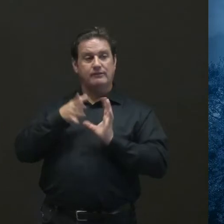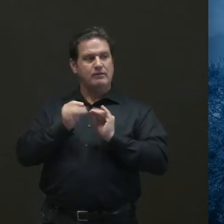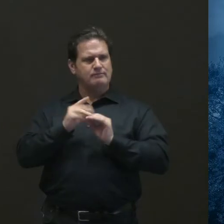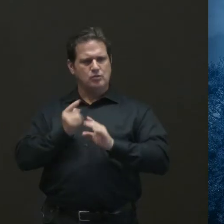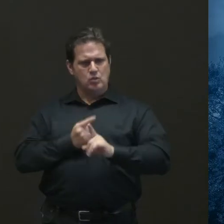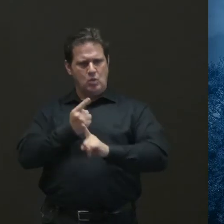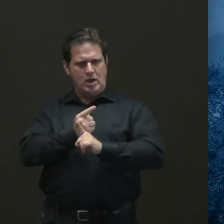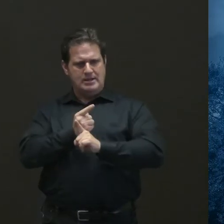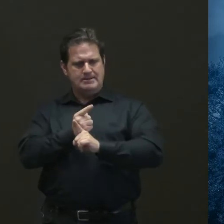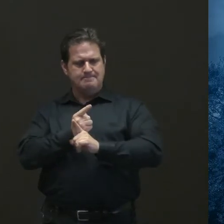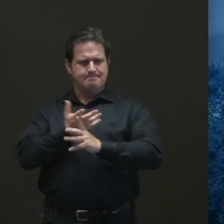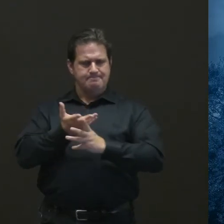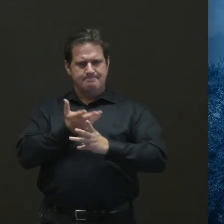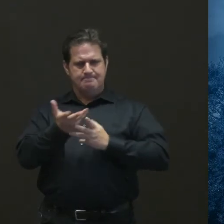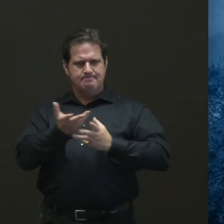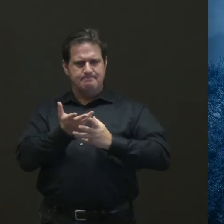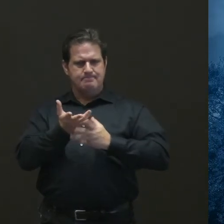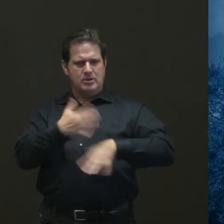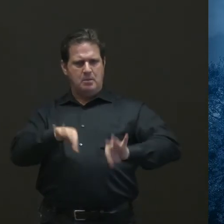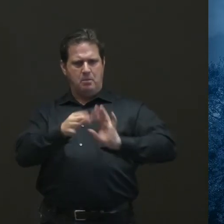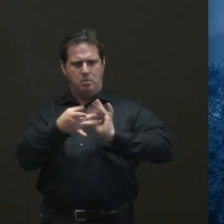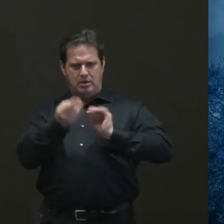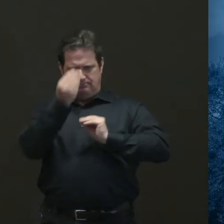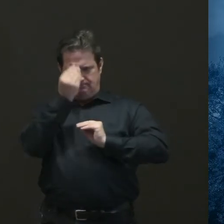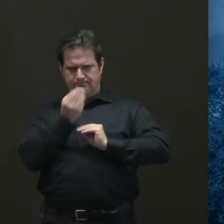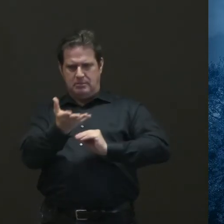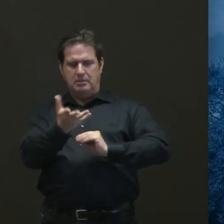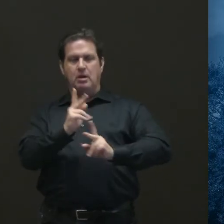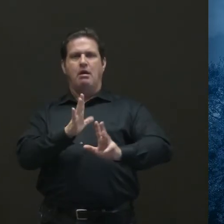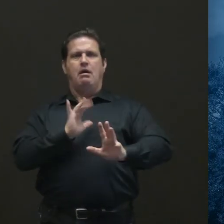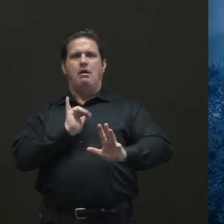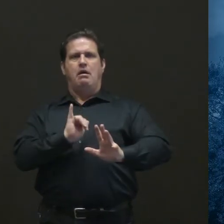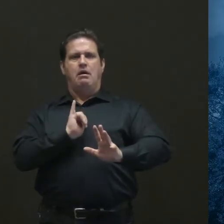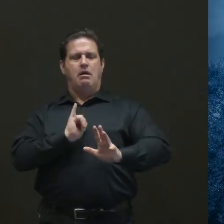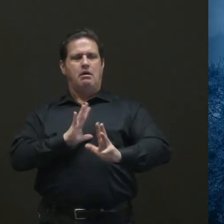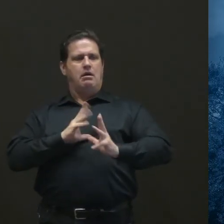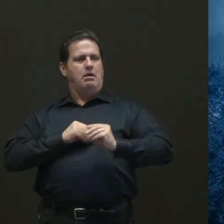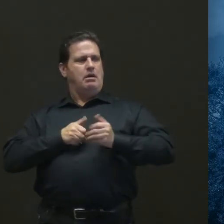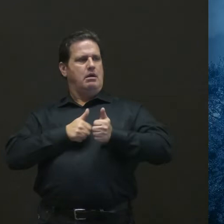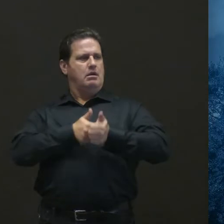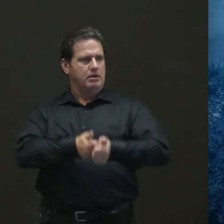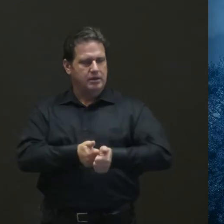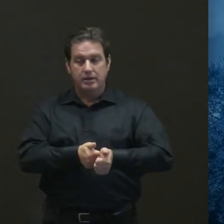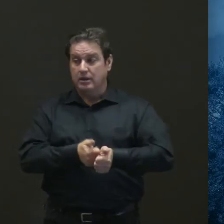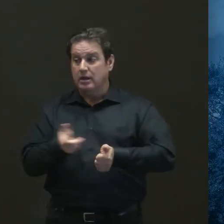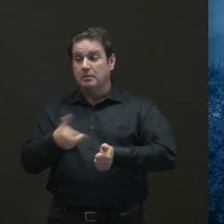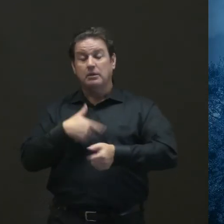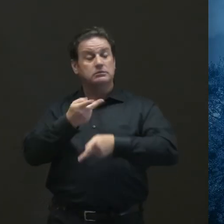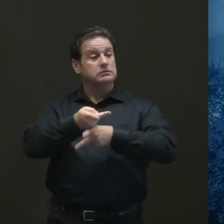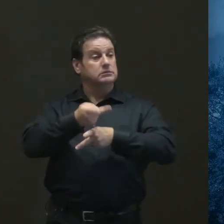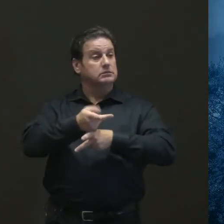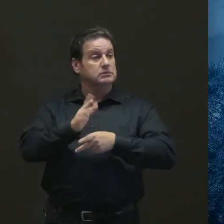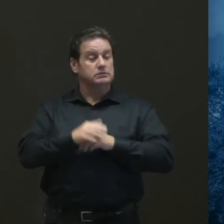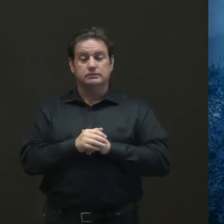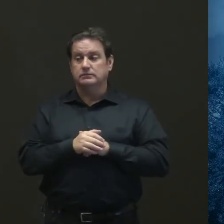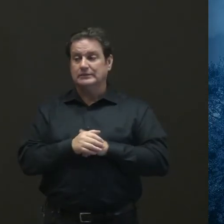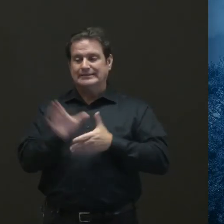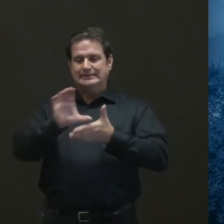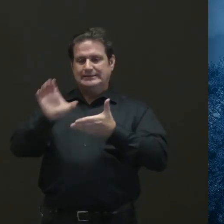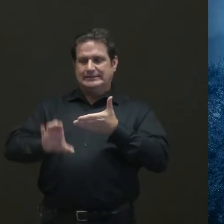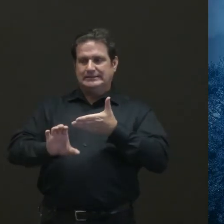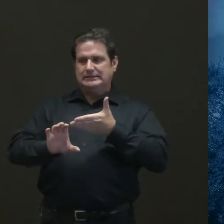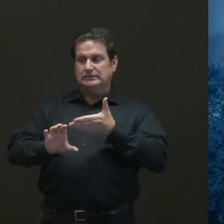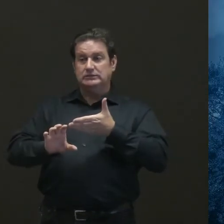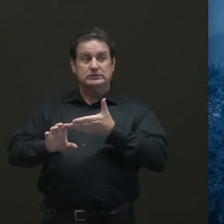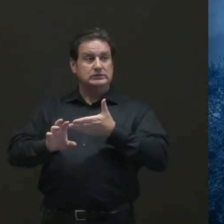right. The important message where people are actually going to help and adhere to it. And we've got to be careful of unintended consequences. If we tighten